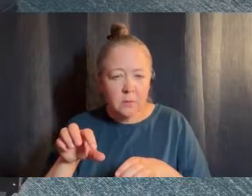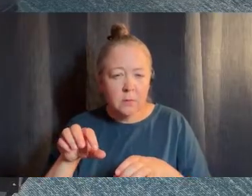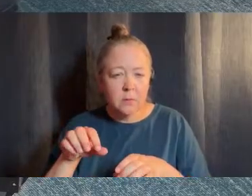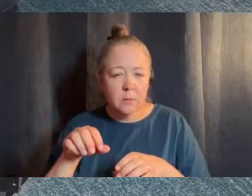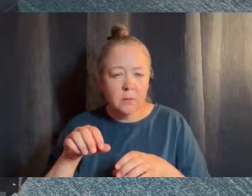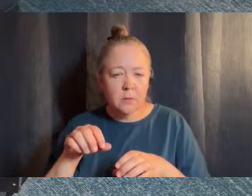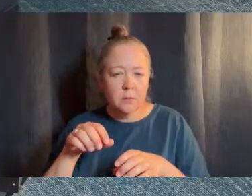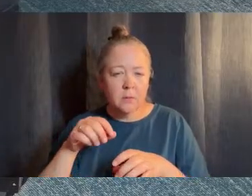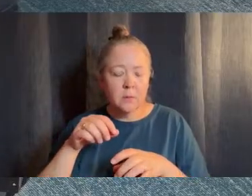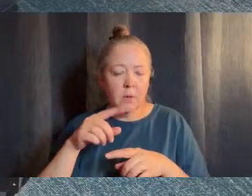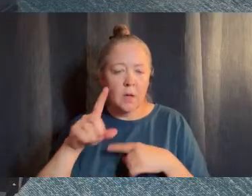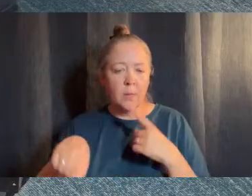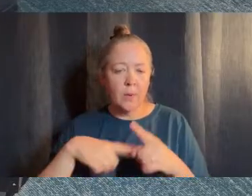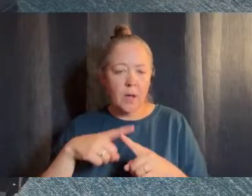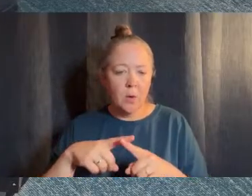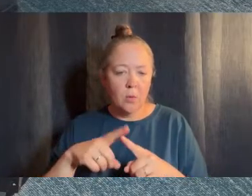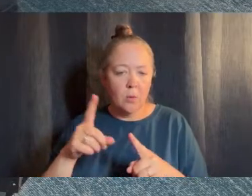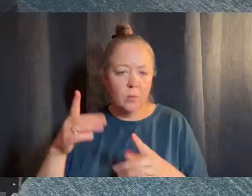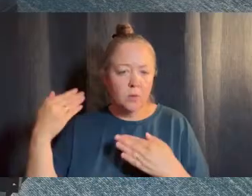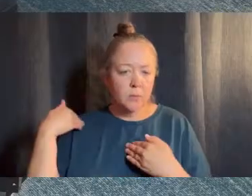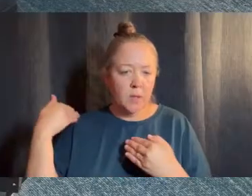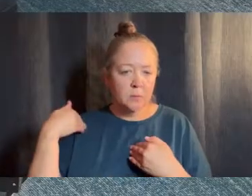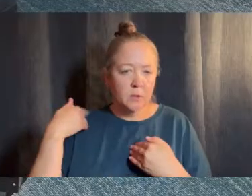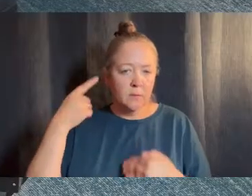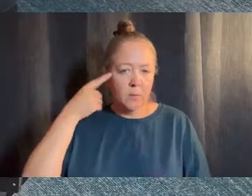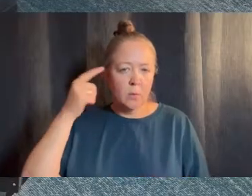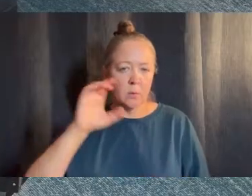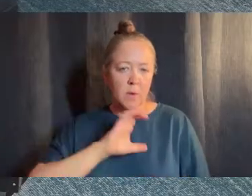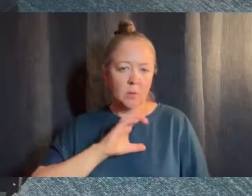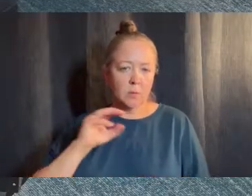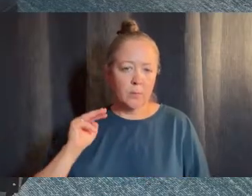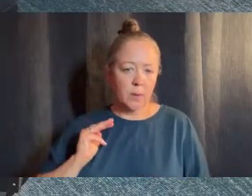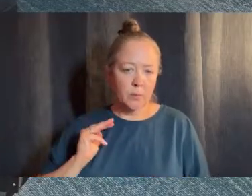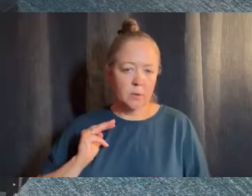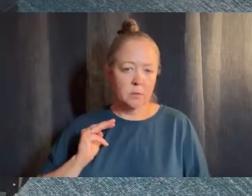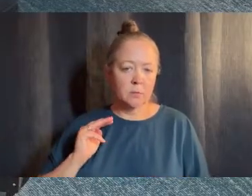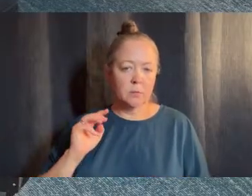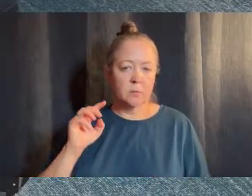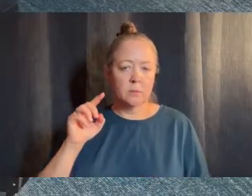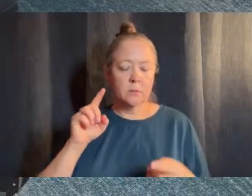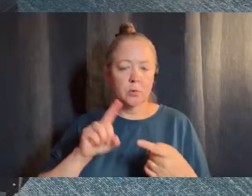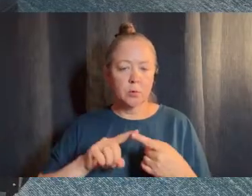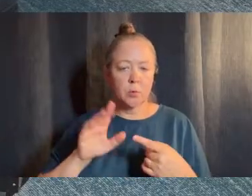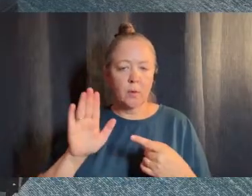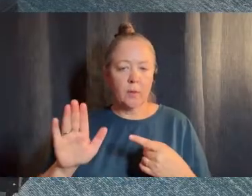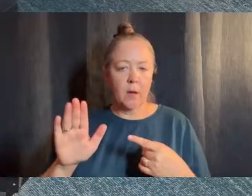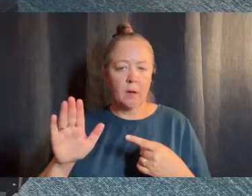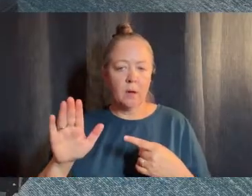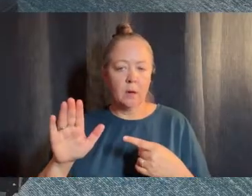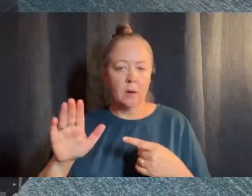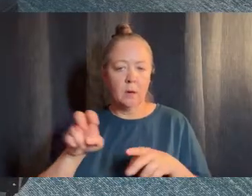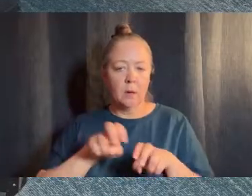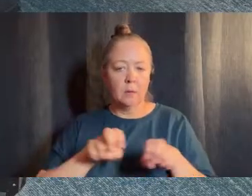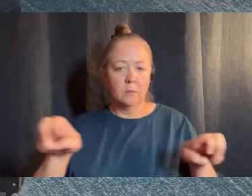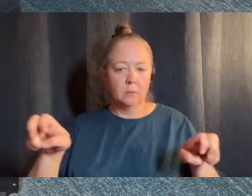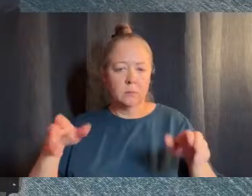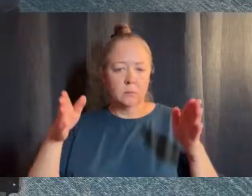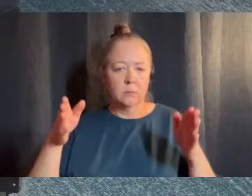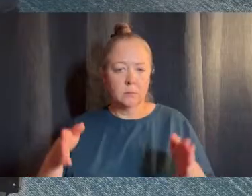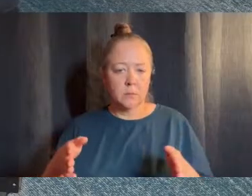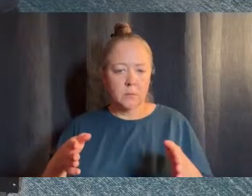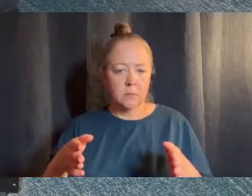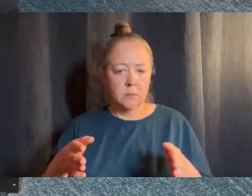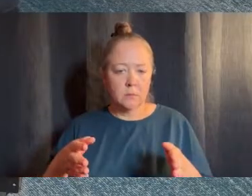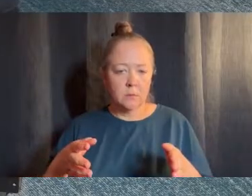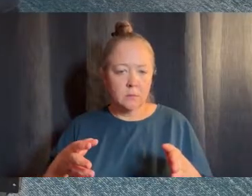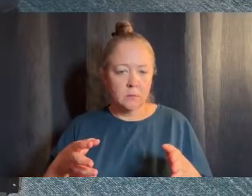the responsibility of council members to their constituents and transparency. I think people can